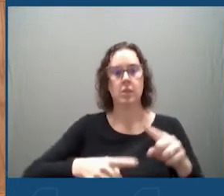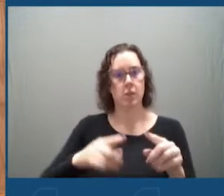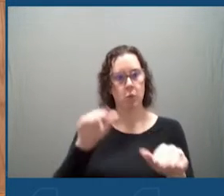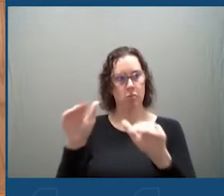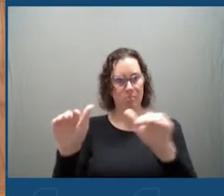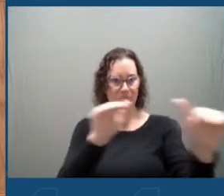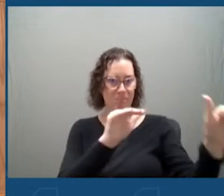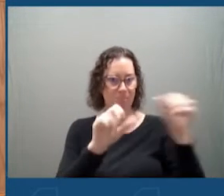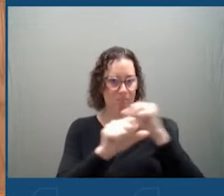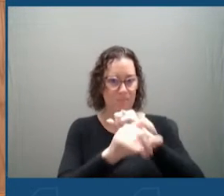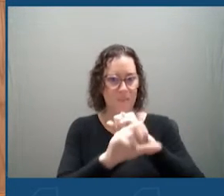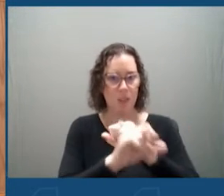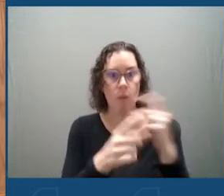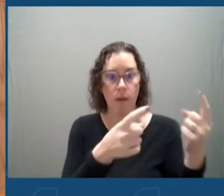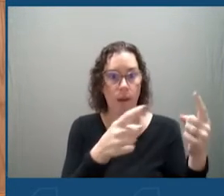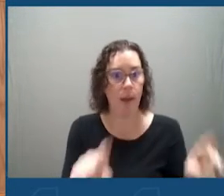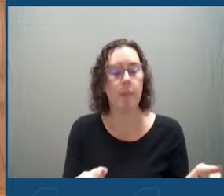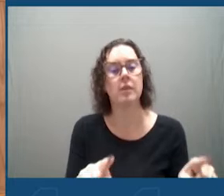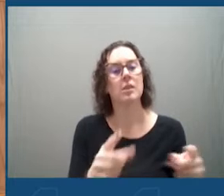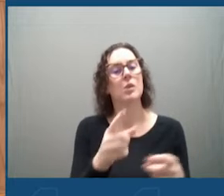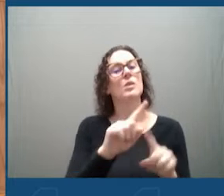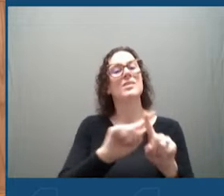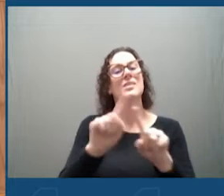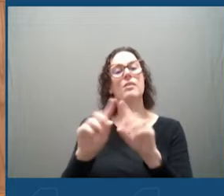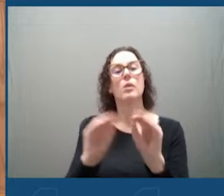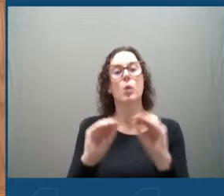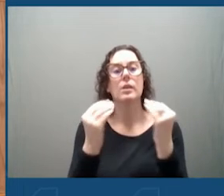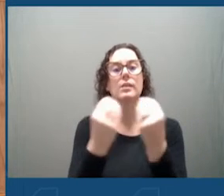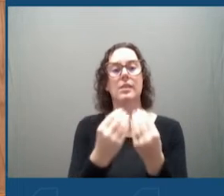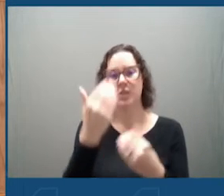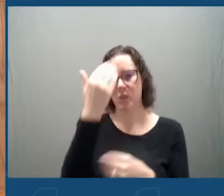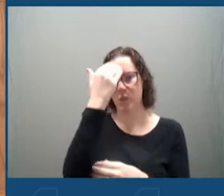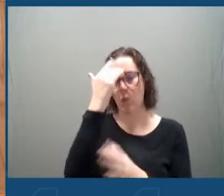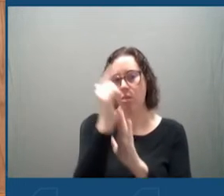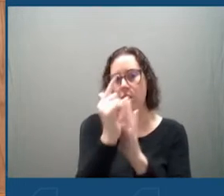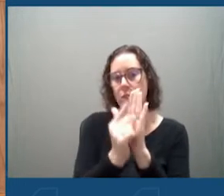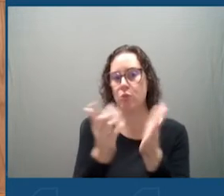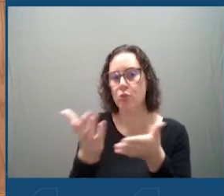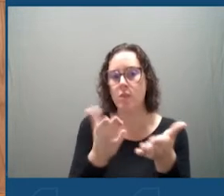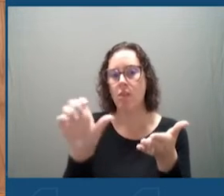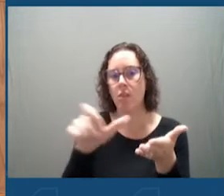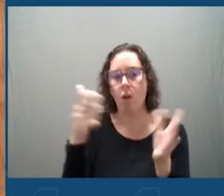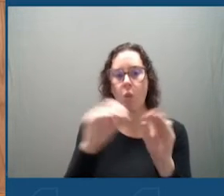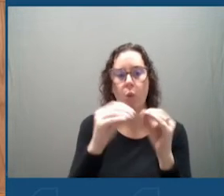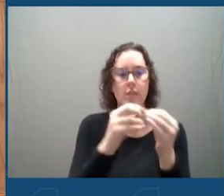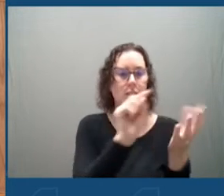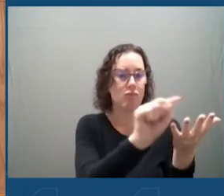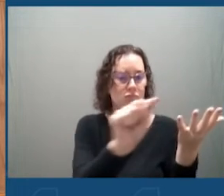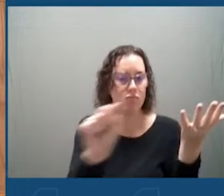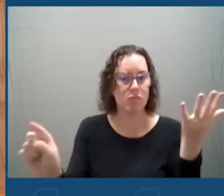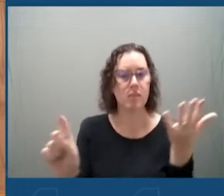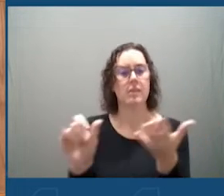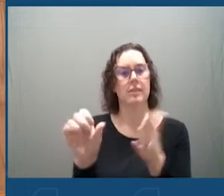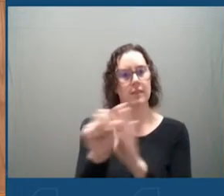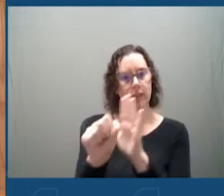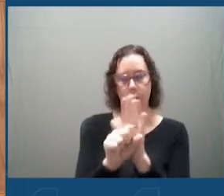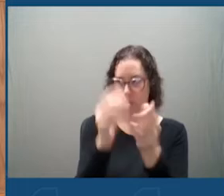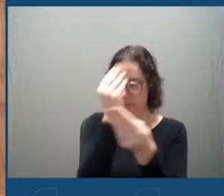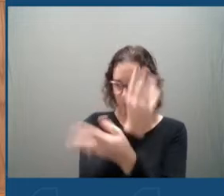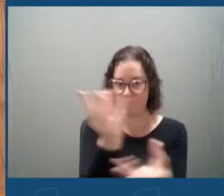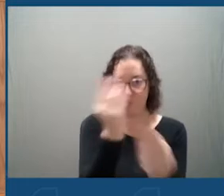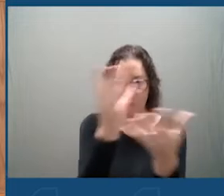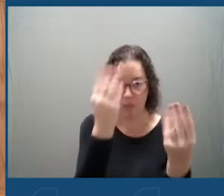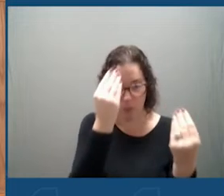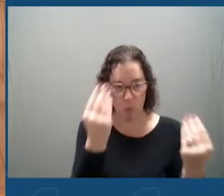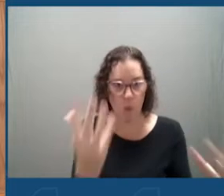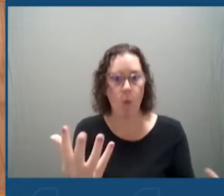we give it to worthy organizations such as Legal Services and other organizations all throughout the state of New York. And we also launched Protect